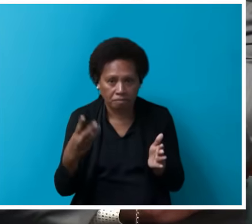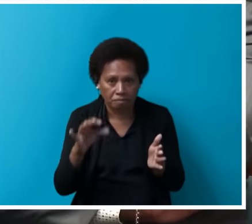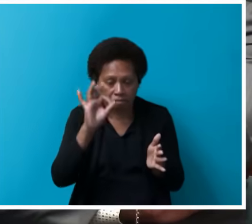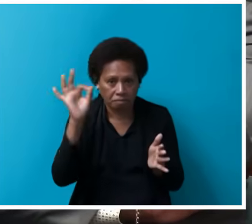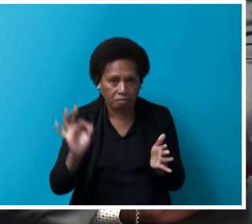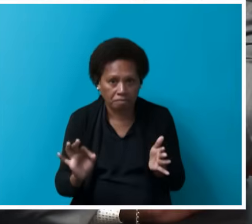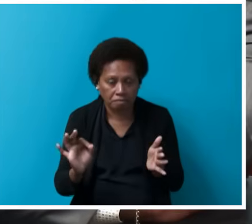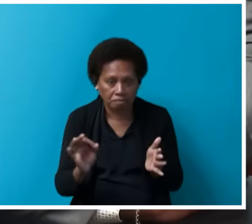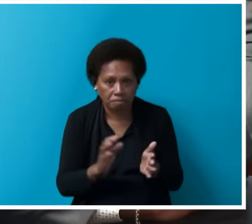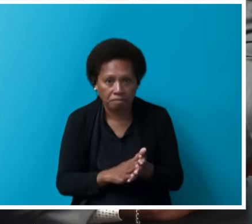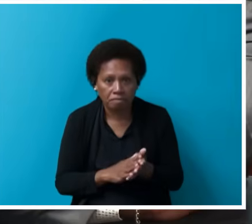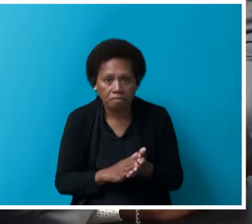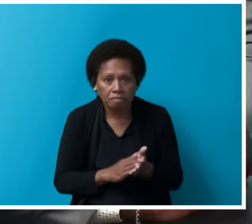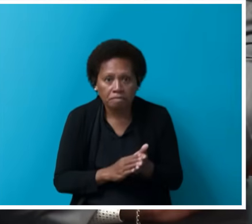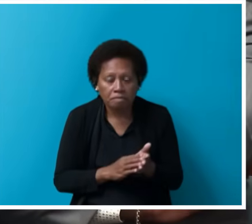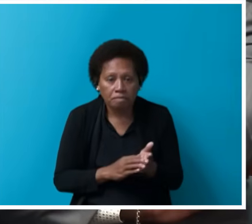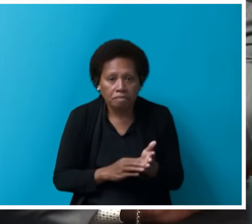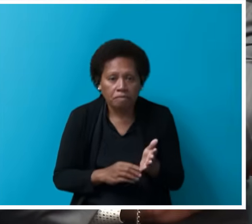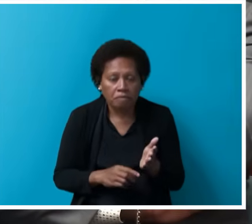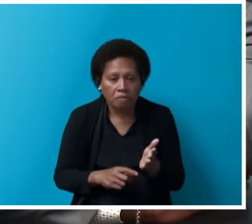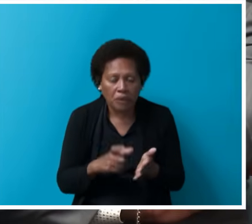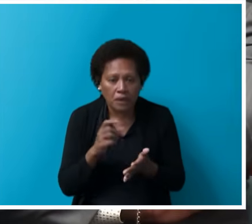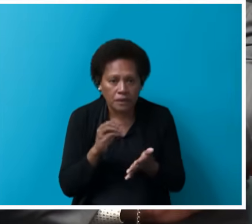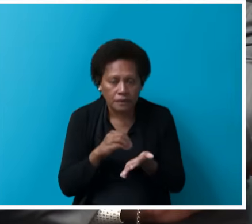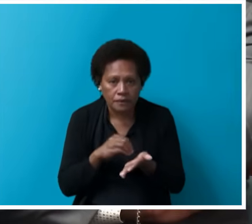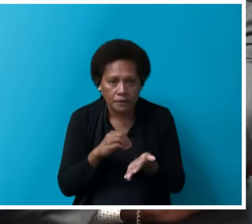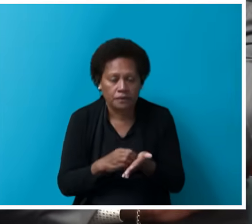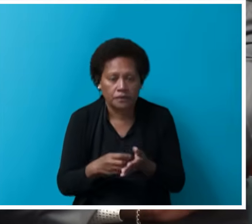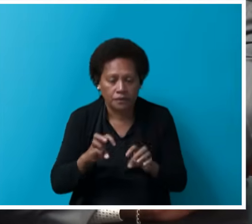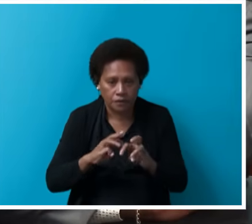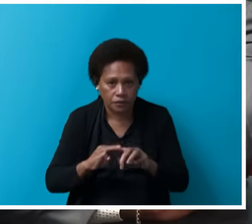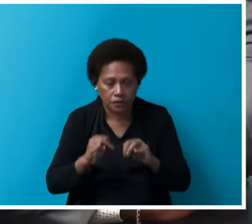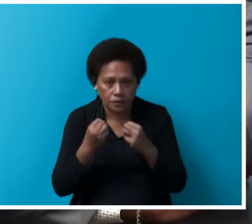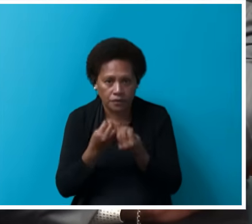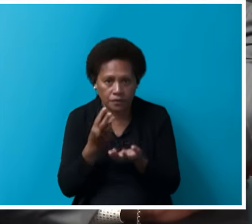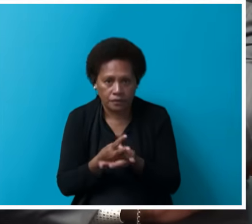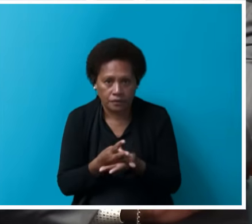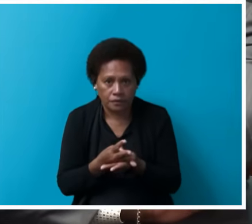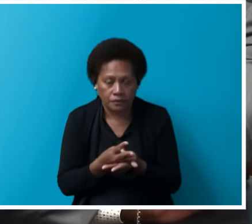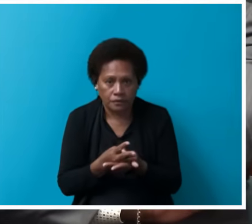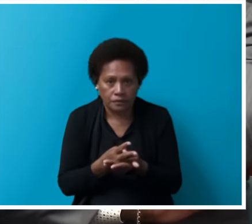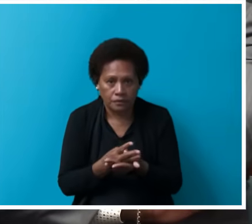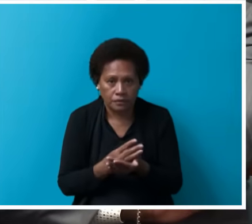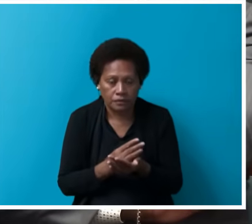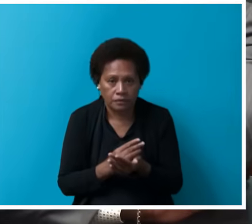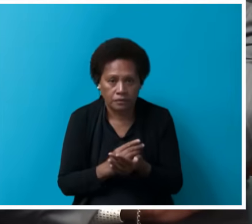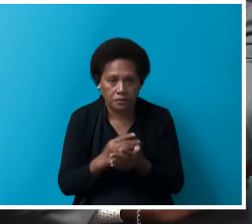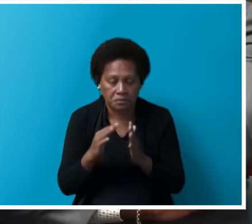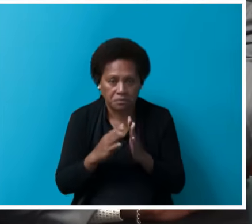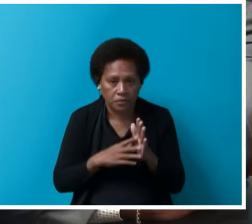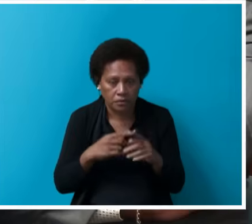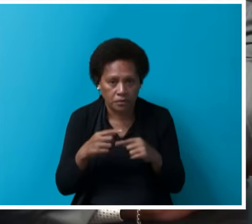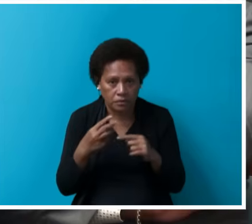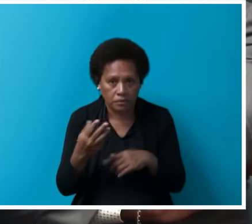Same with social welfare. In 2 years, we've increased social welfare by about 18